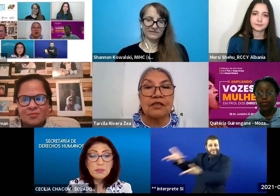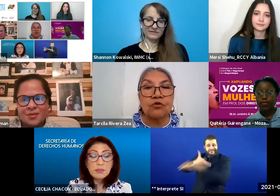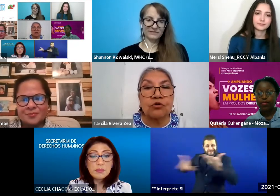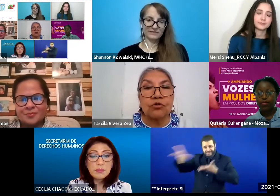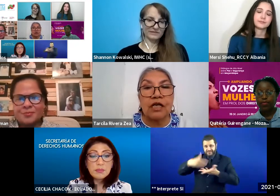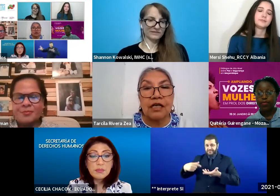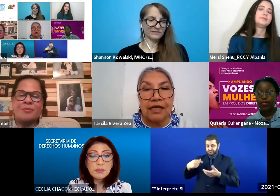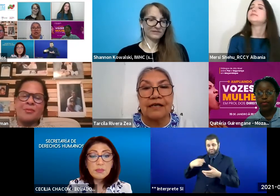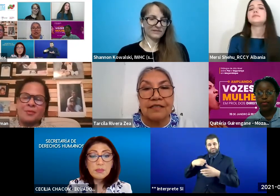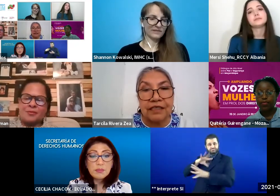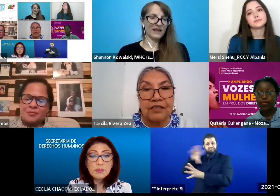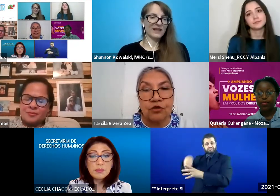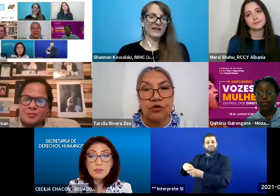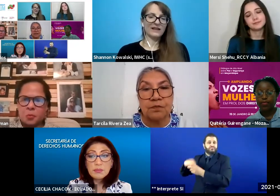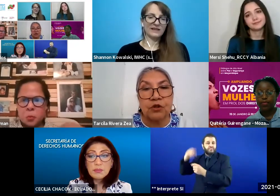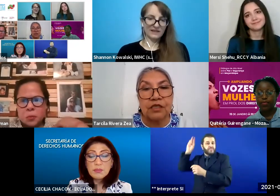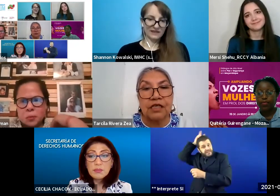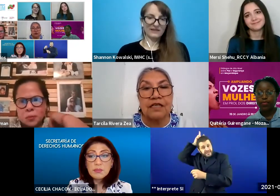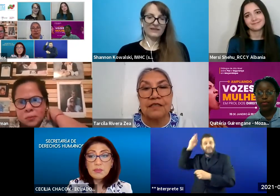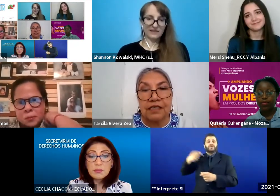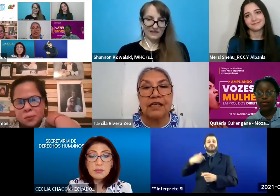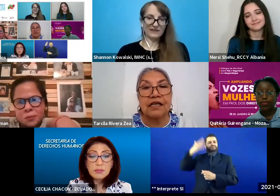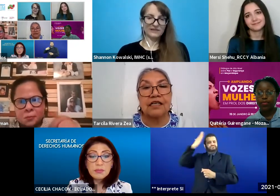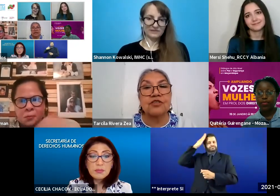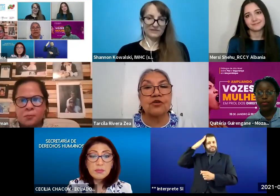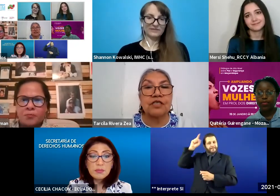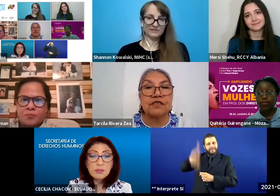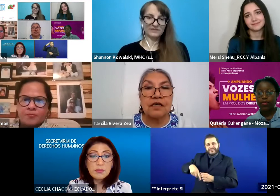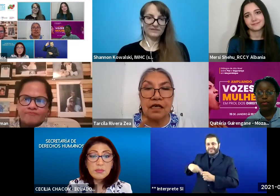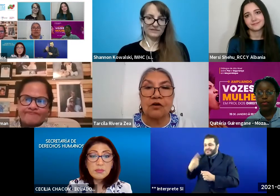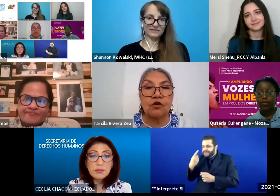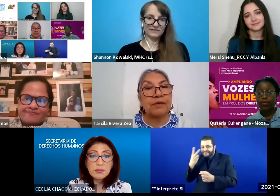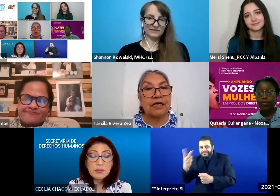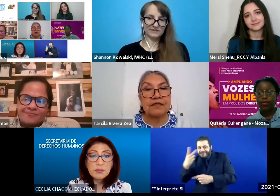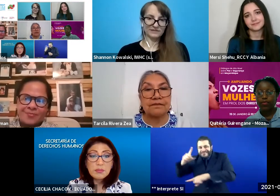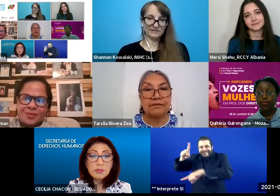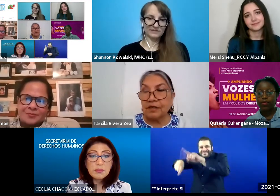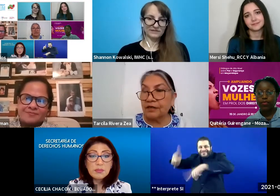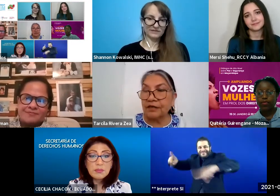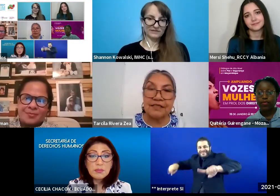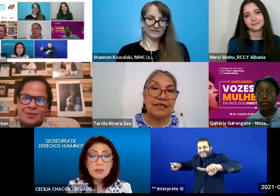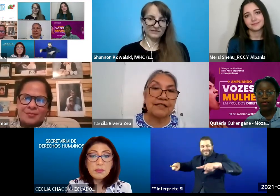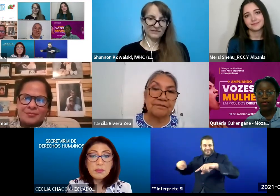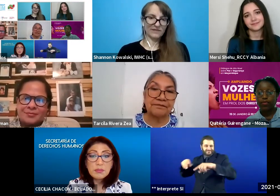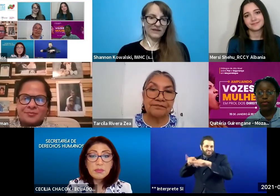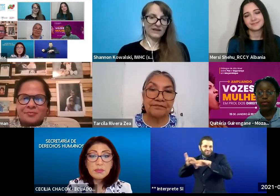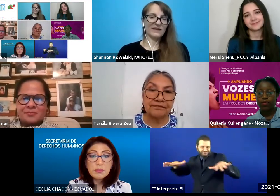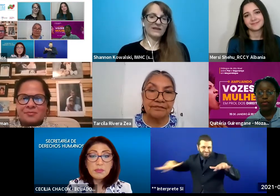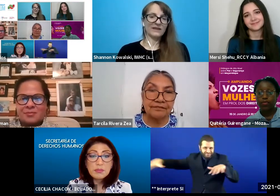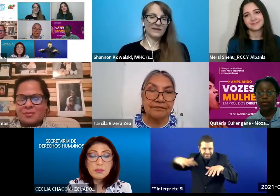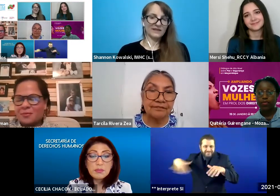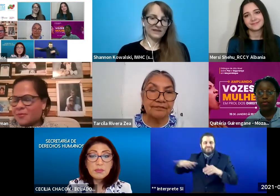dimensión intercultural en las relaciones políticas y en las relaciones económicas? Gracias.